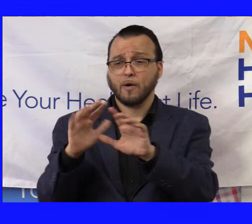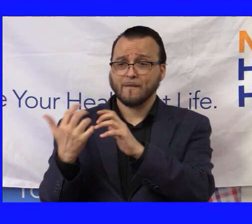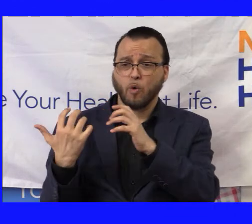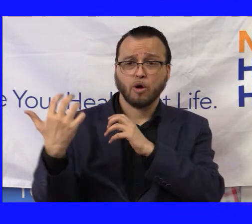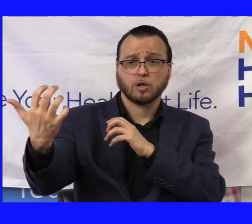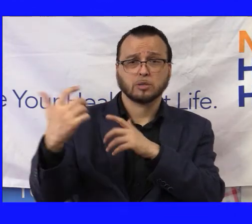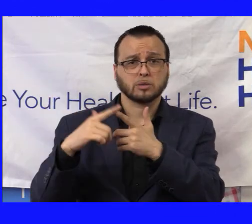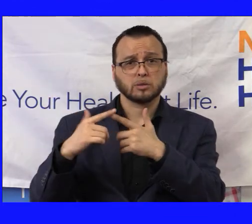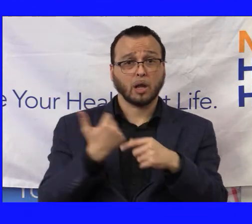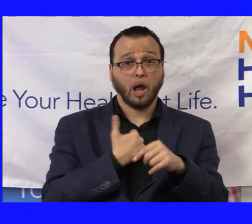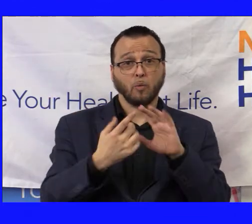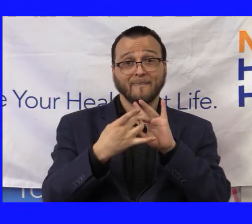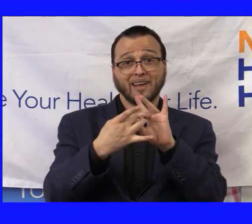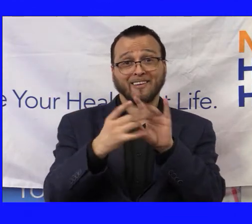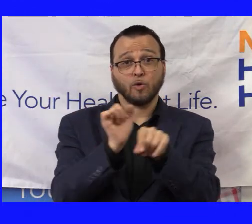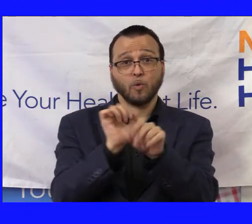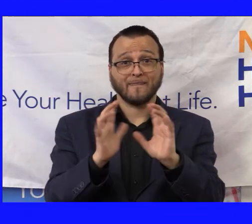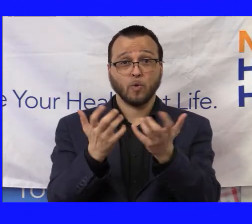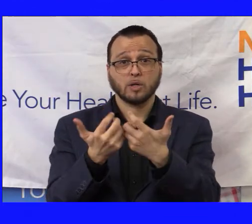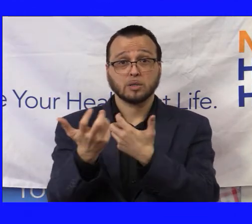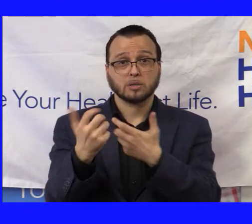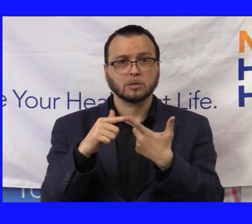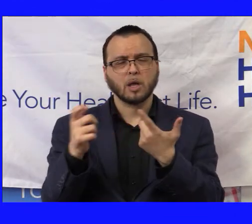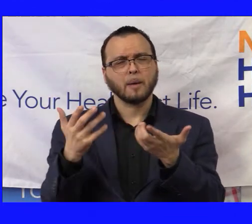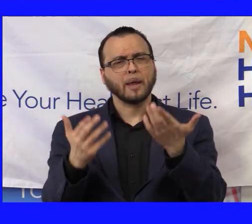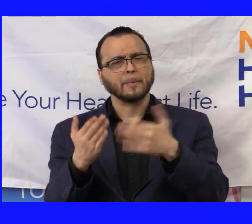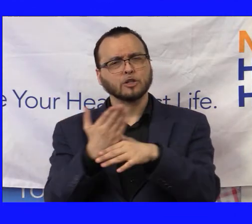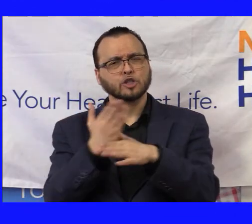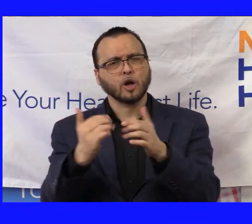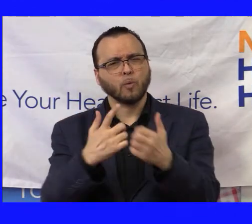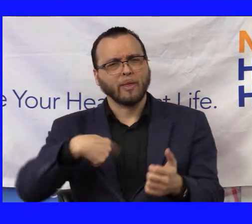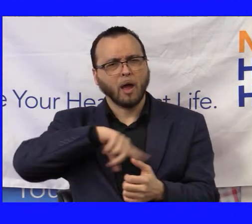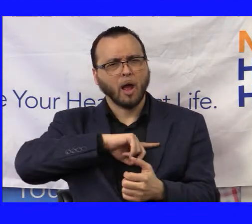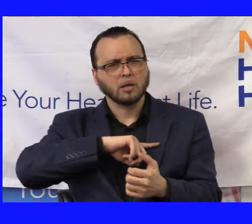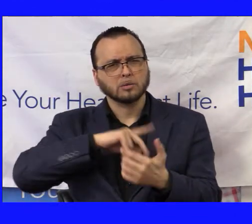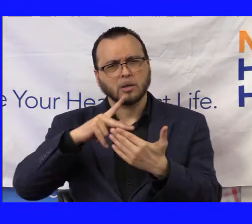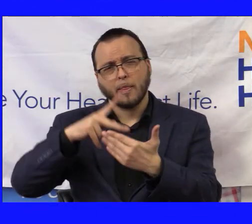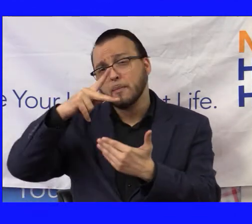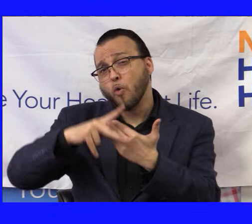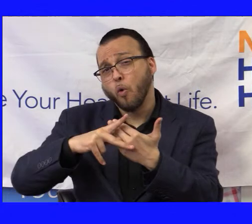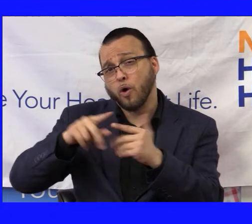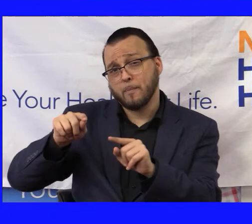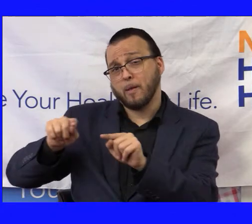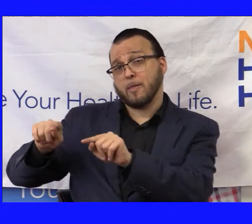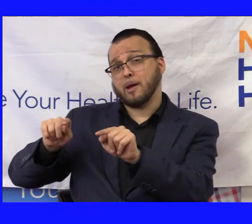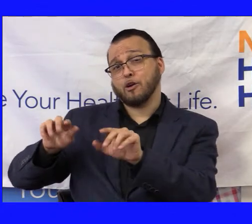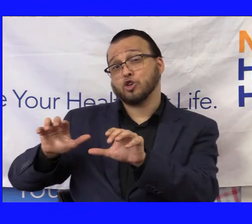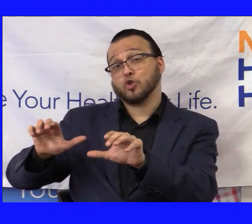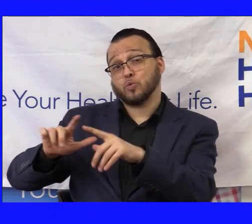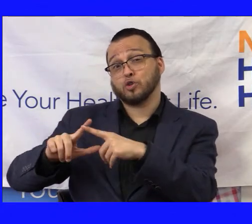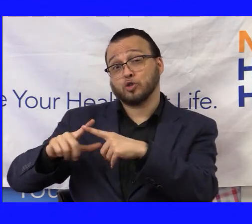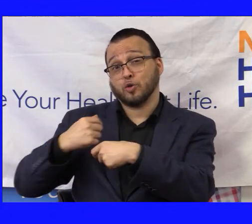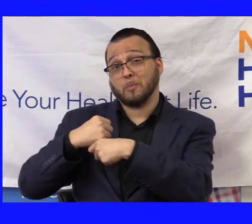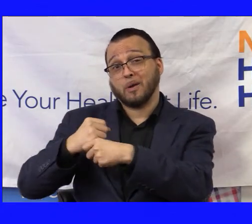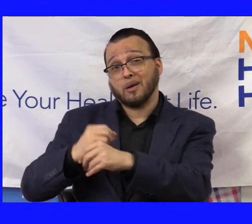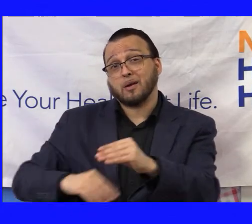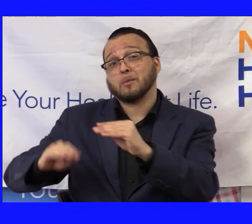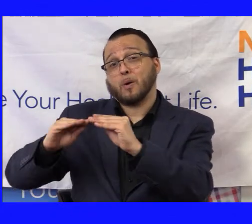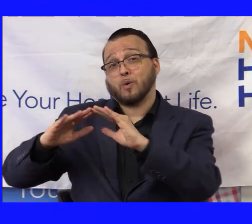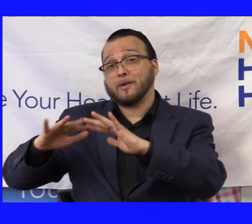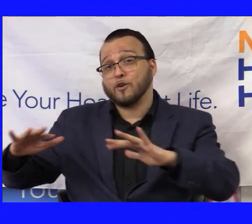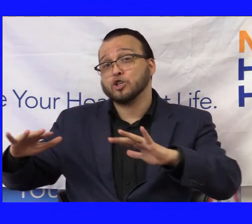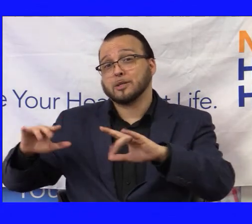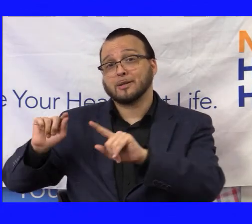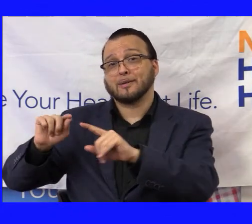affiliate workforce, and perhaps share with us the programs that they are doing to diversify